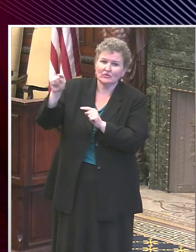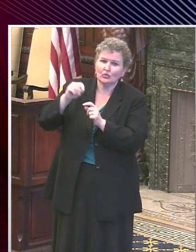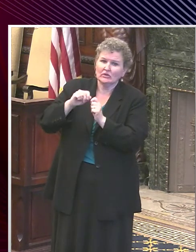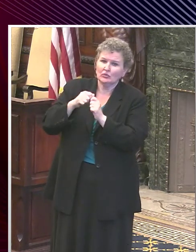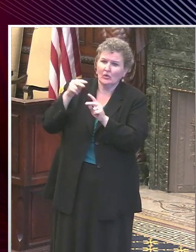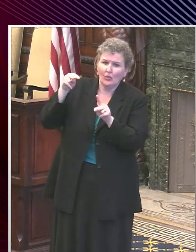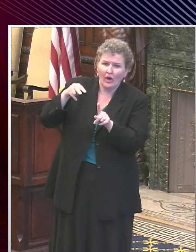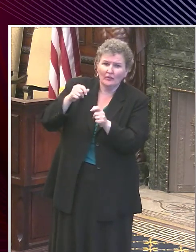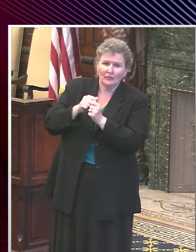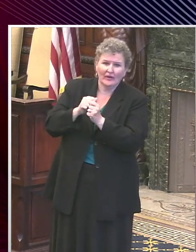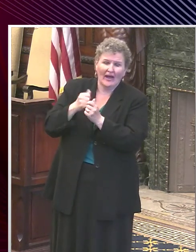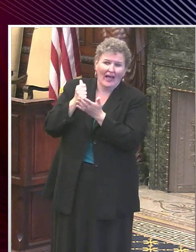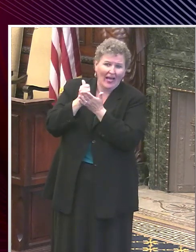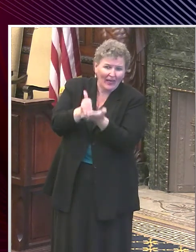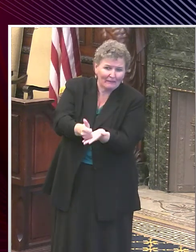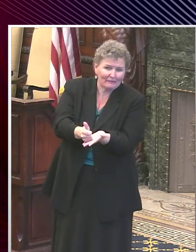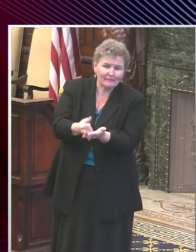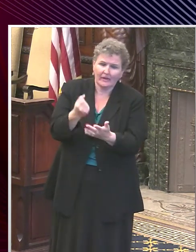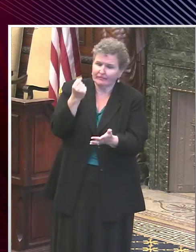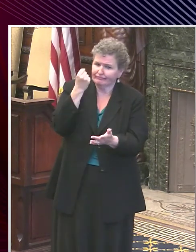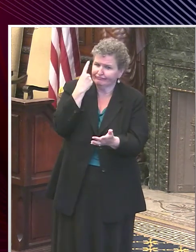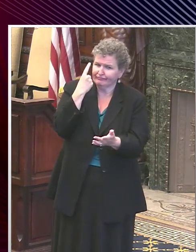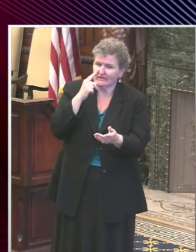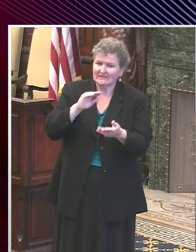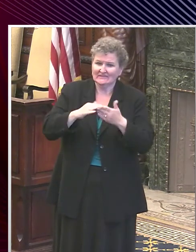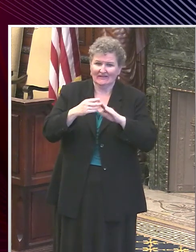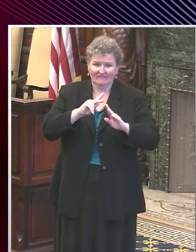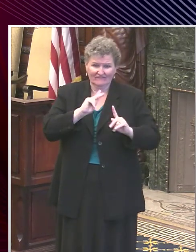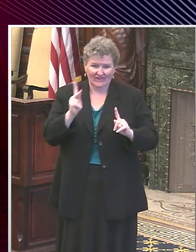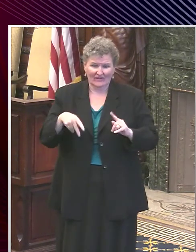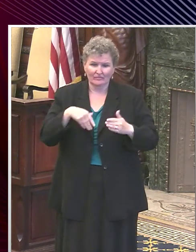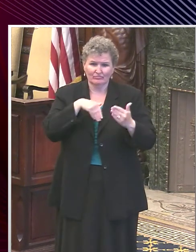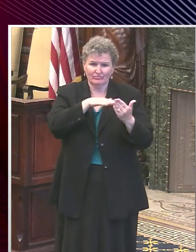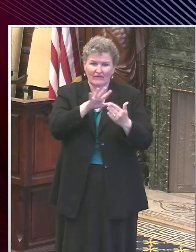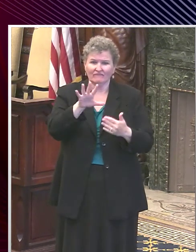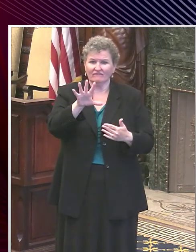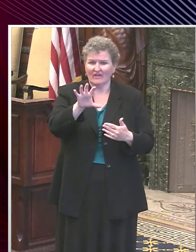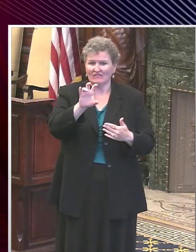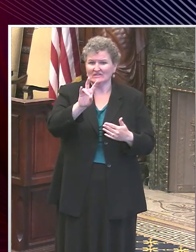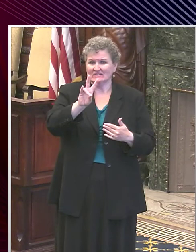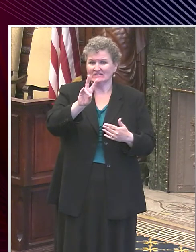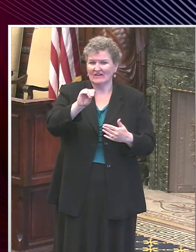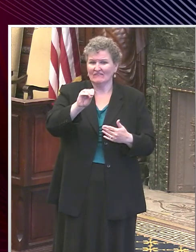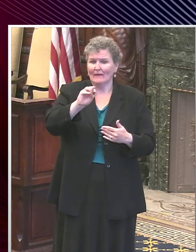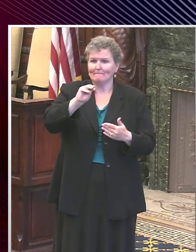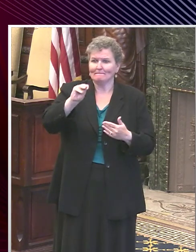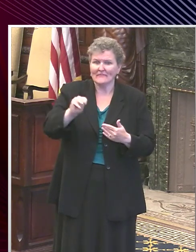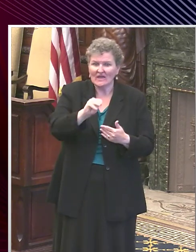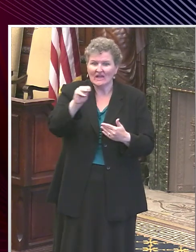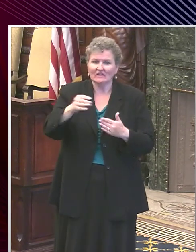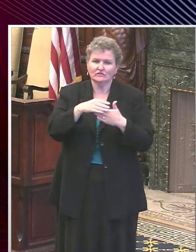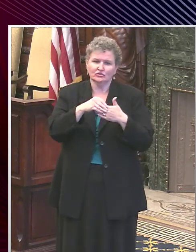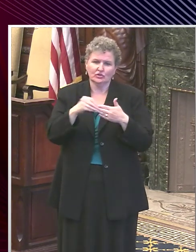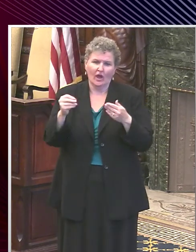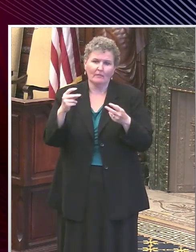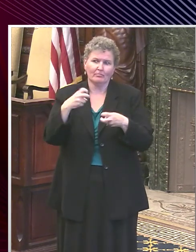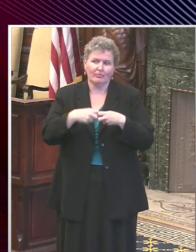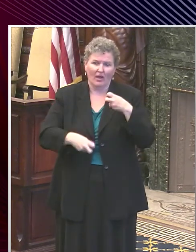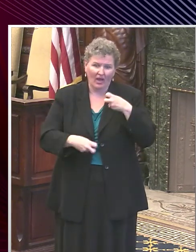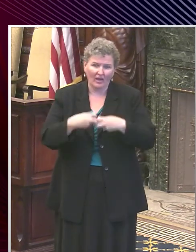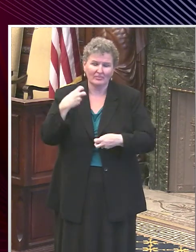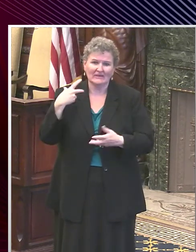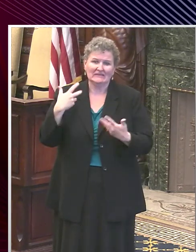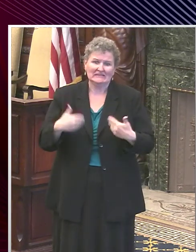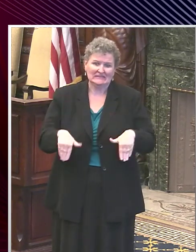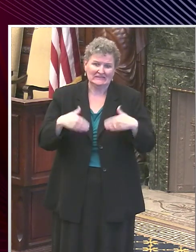But this is not, again, the city of Philadelphia is facing a $570 million problem when it comes to our